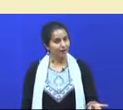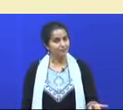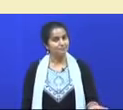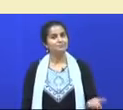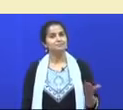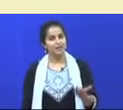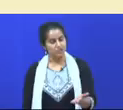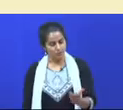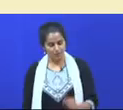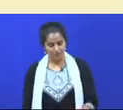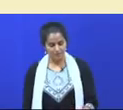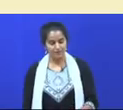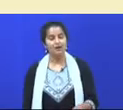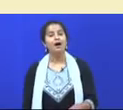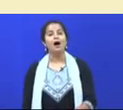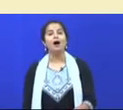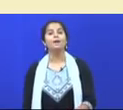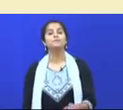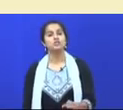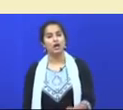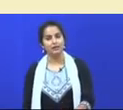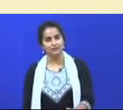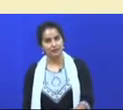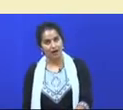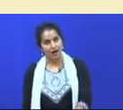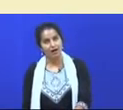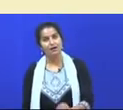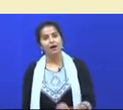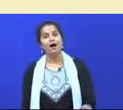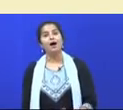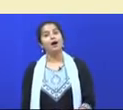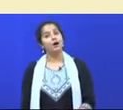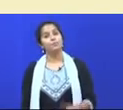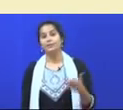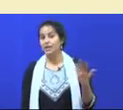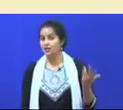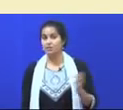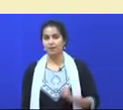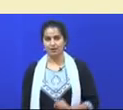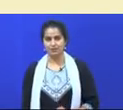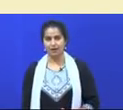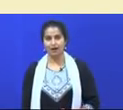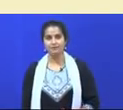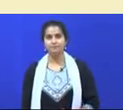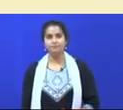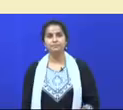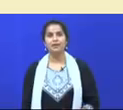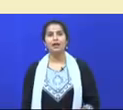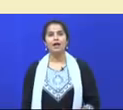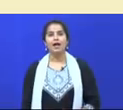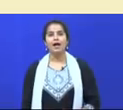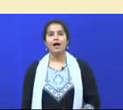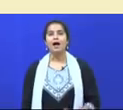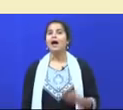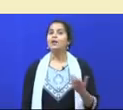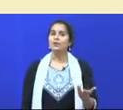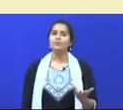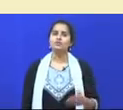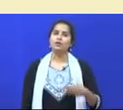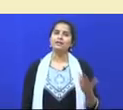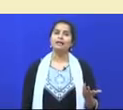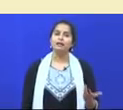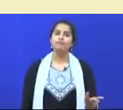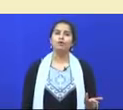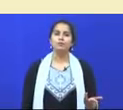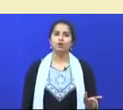ka. And she would answer Aham Chhatra, Aham Deshabhakta. And when we